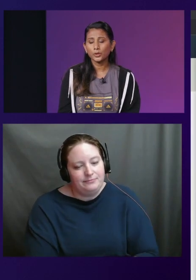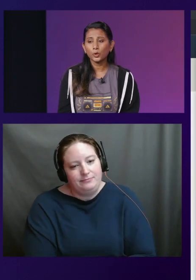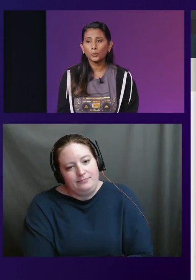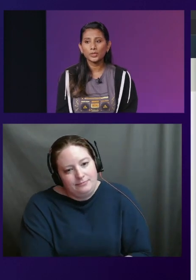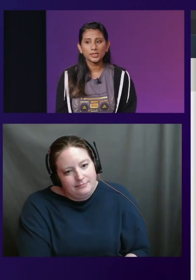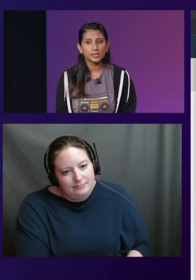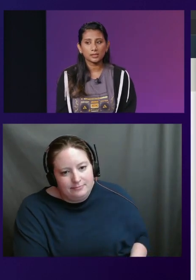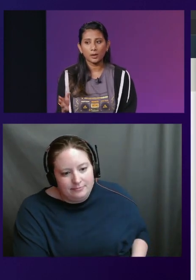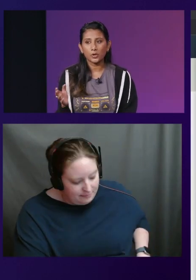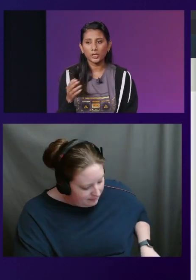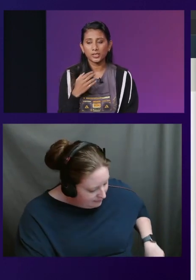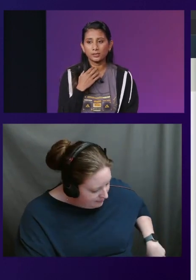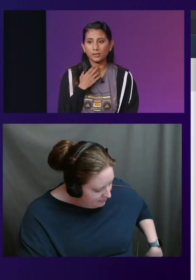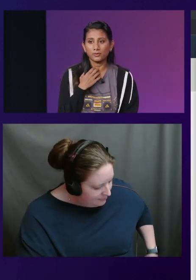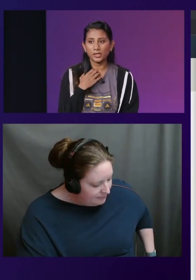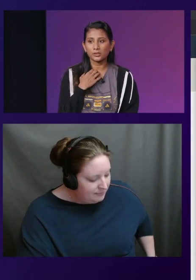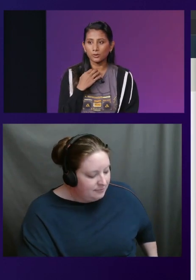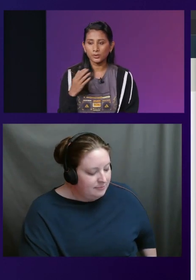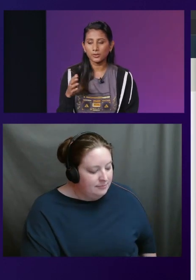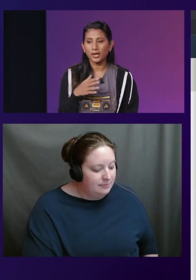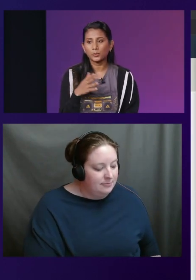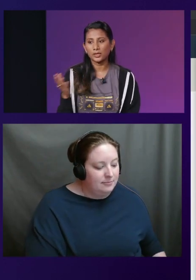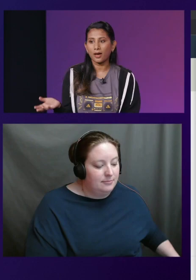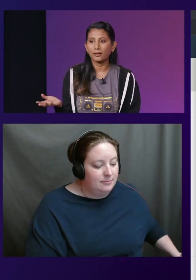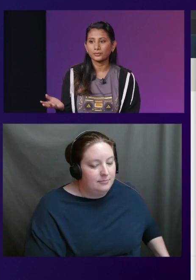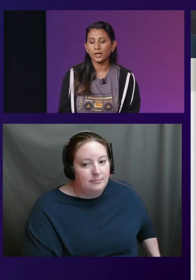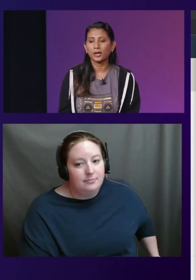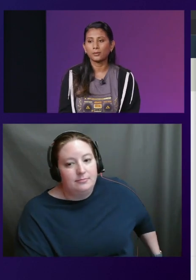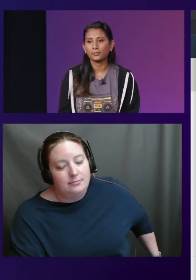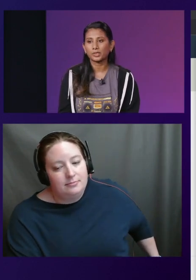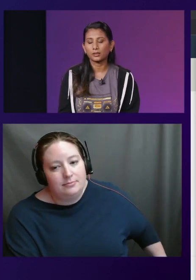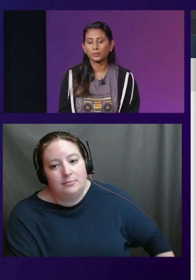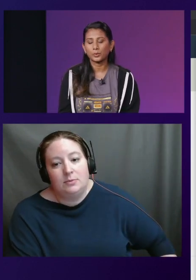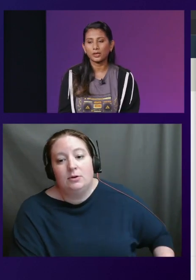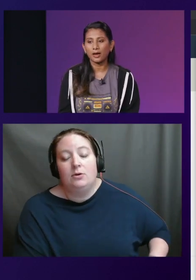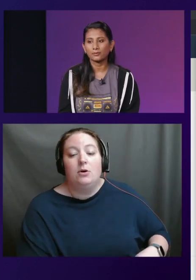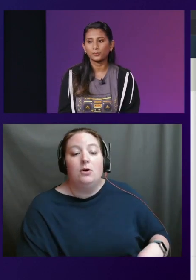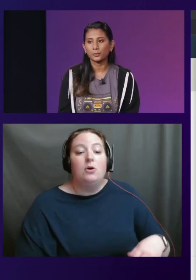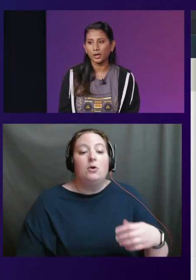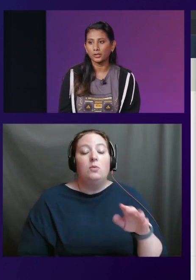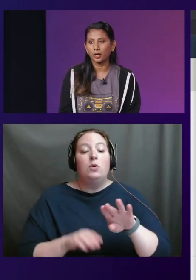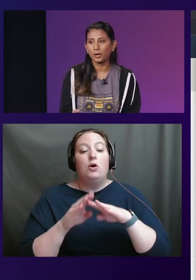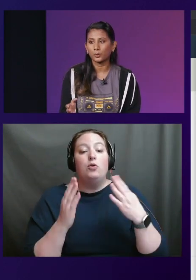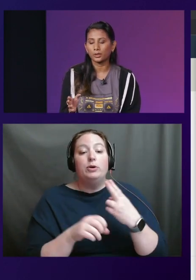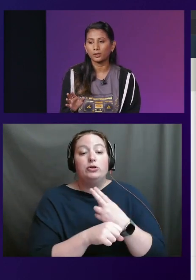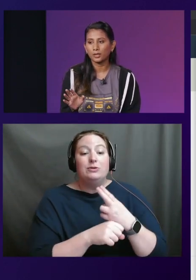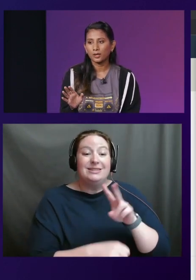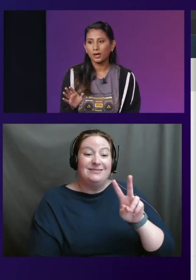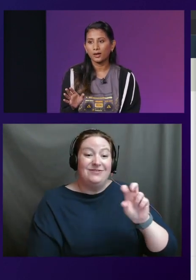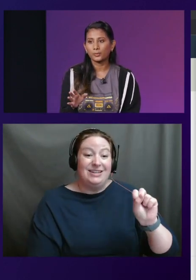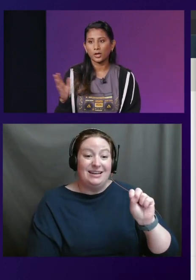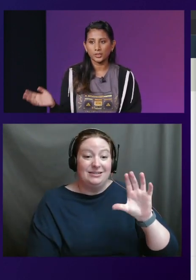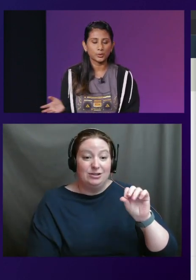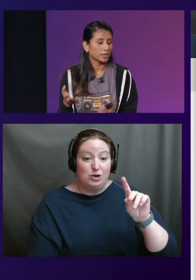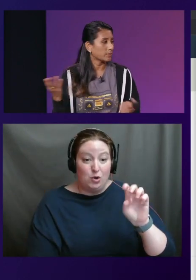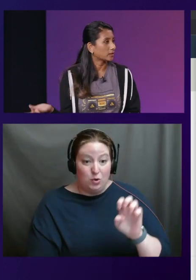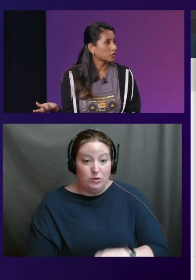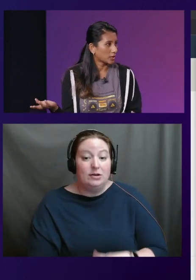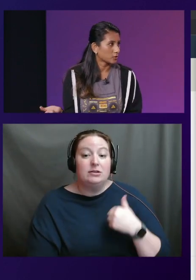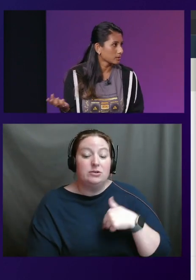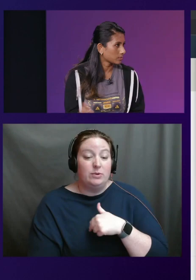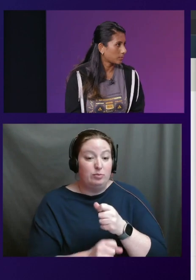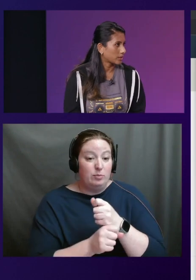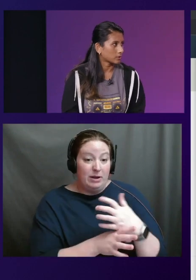We're going to open this project in VS Code so that we have prepared our project so we can